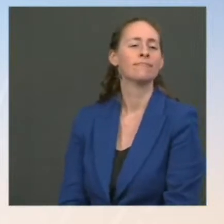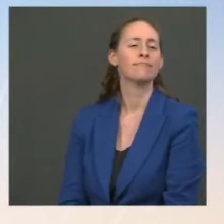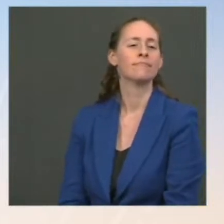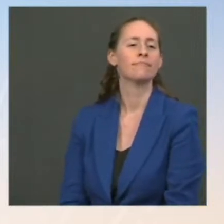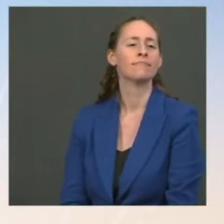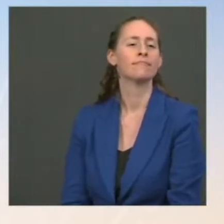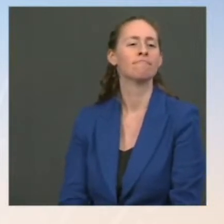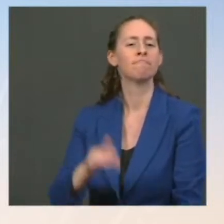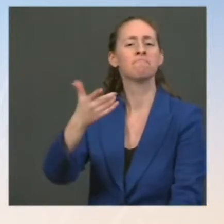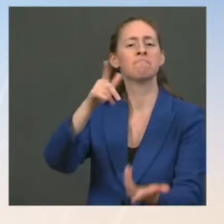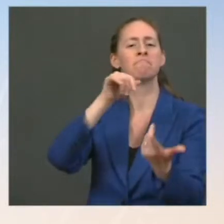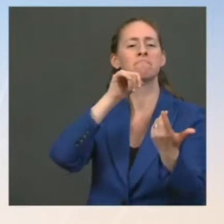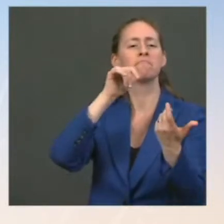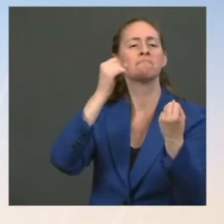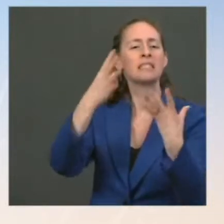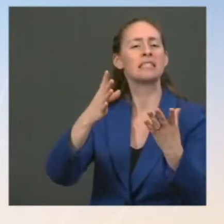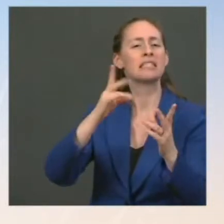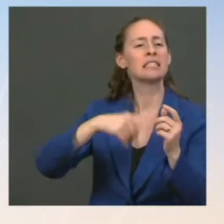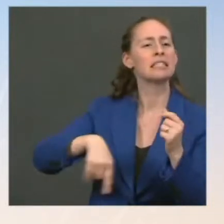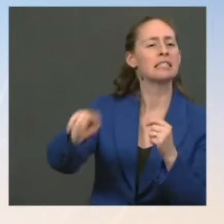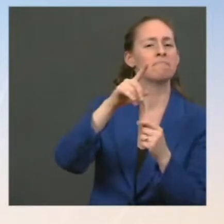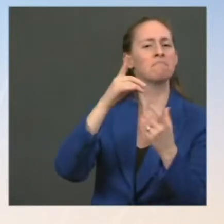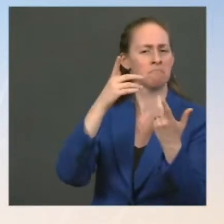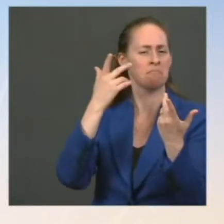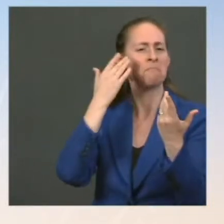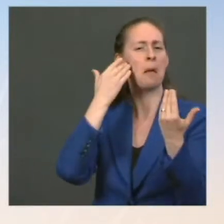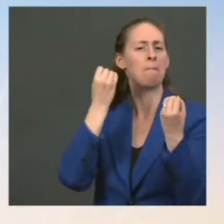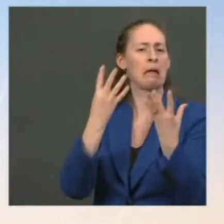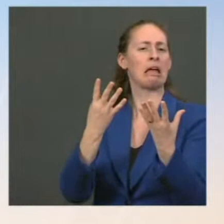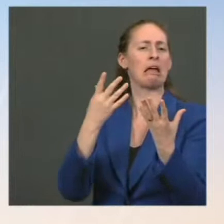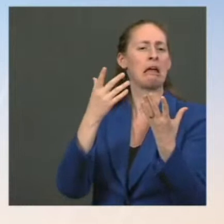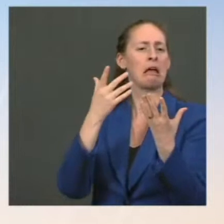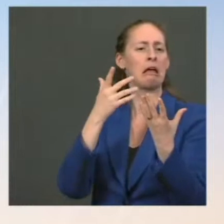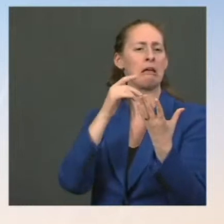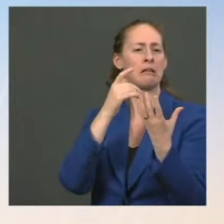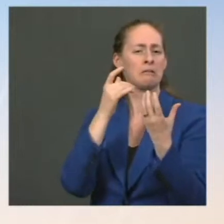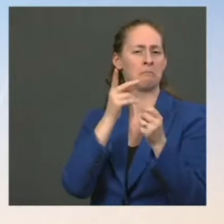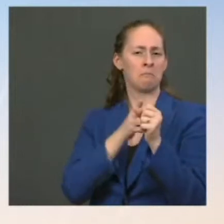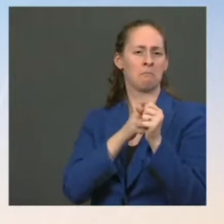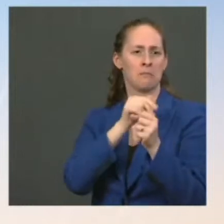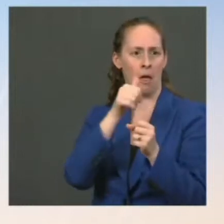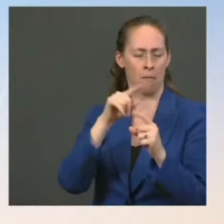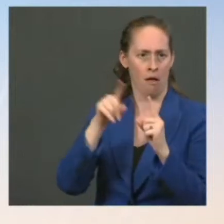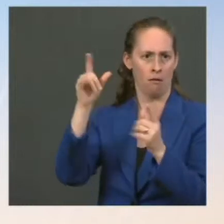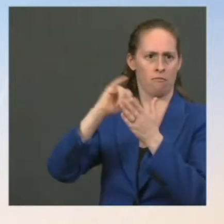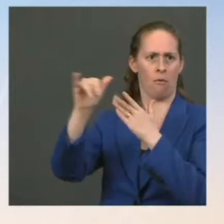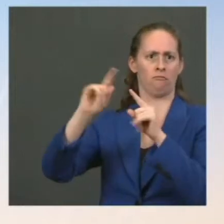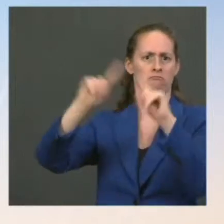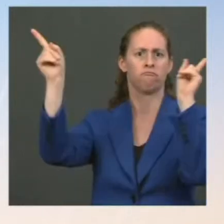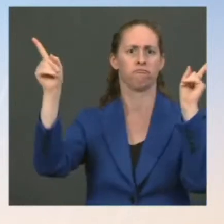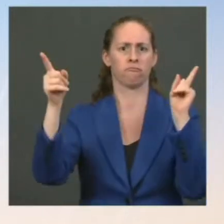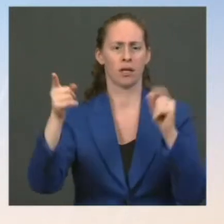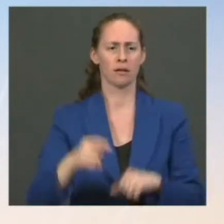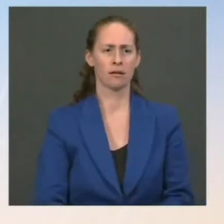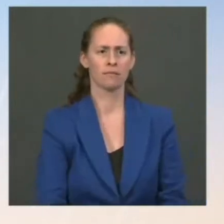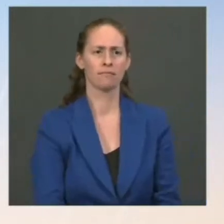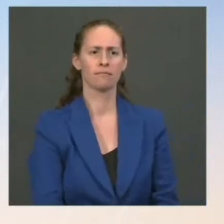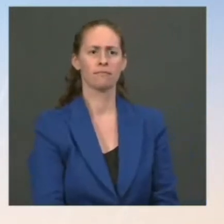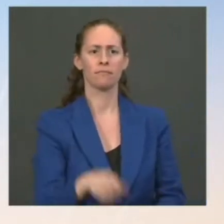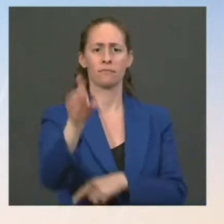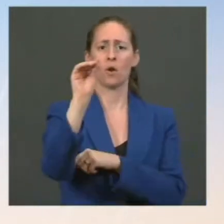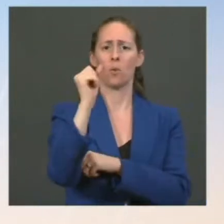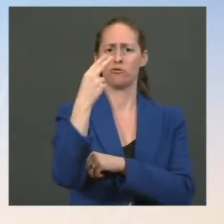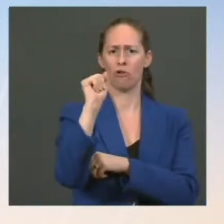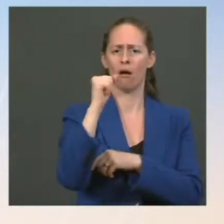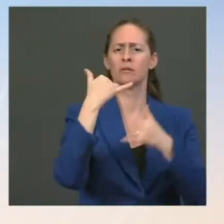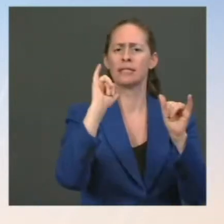exception. Sure. I know that obviously OSHA and as they're working to do the rulemaking that Weija asked about earlier, they're looking at a